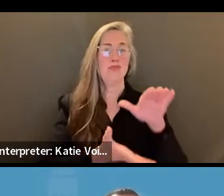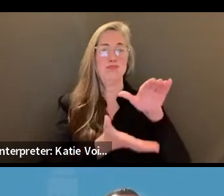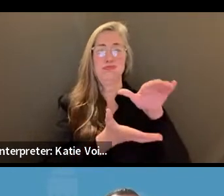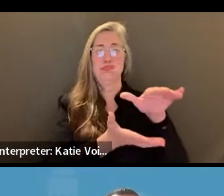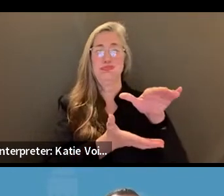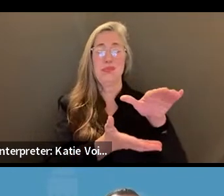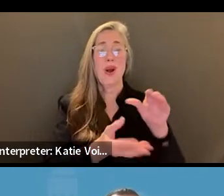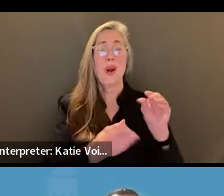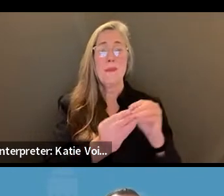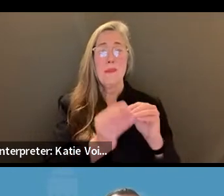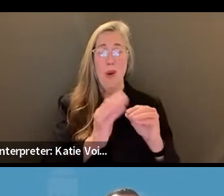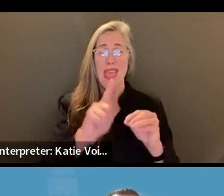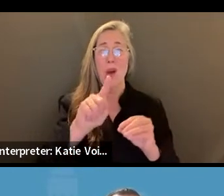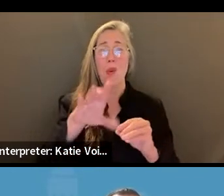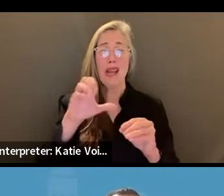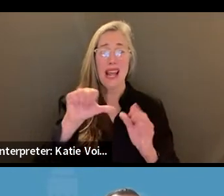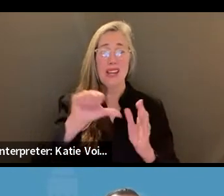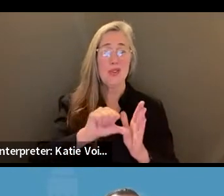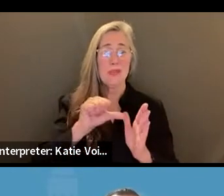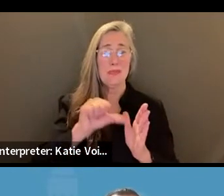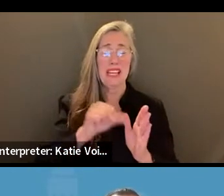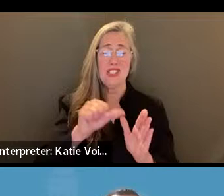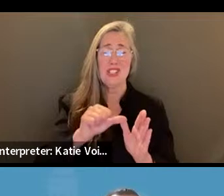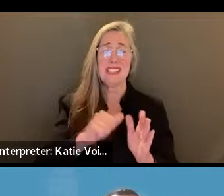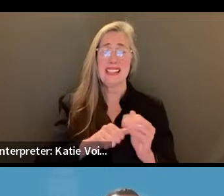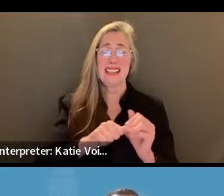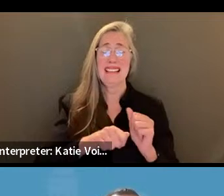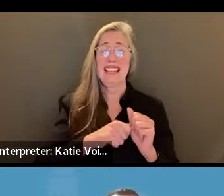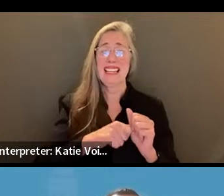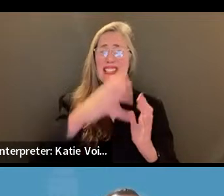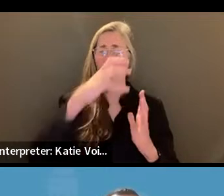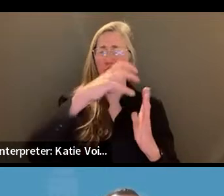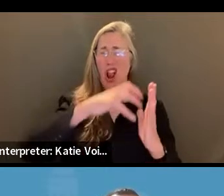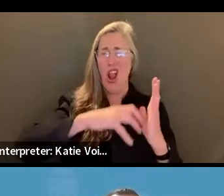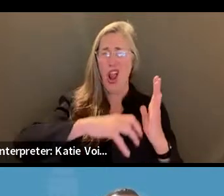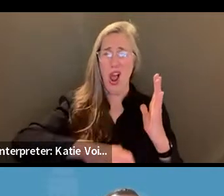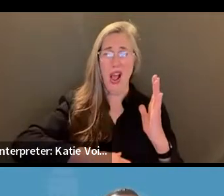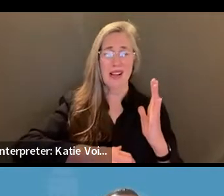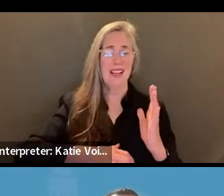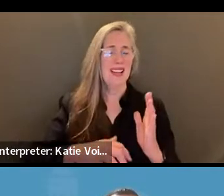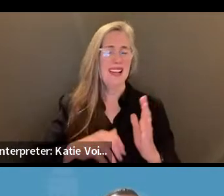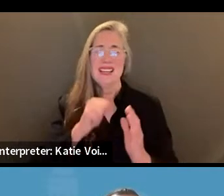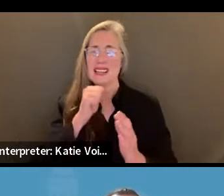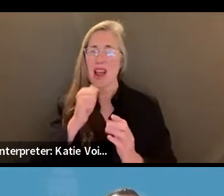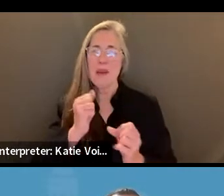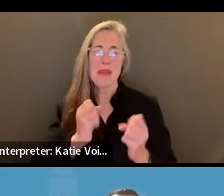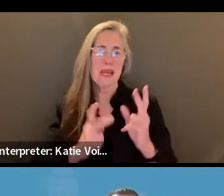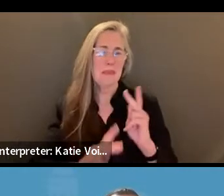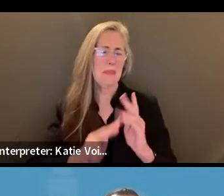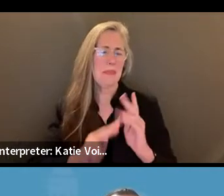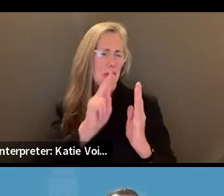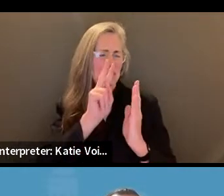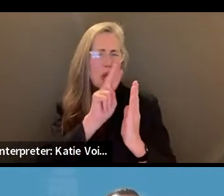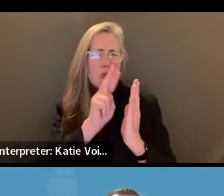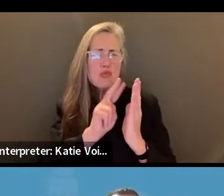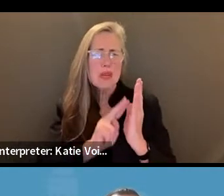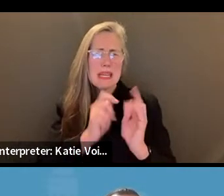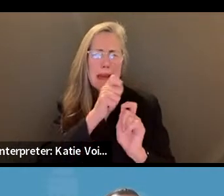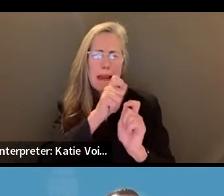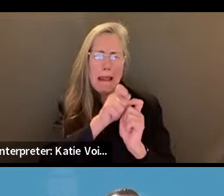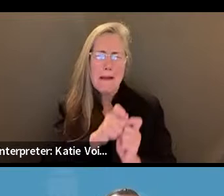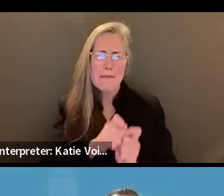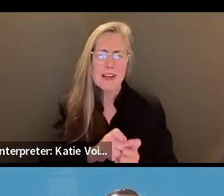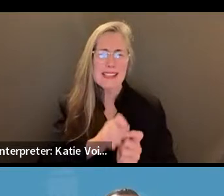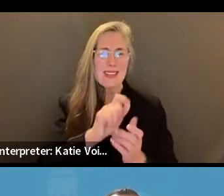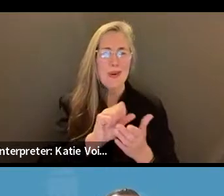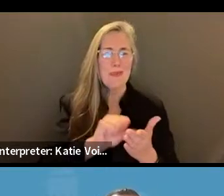it. And, truthfully, not too many people will spend that time looking at every single page. So from